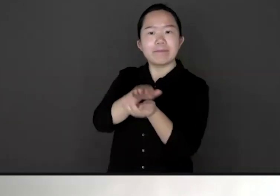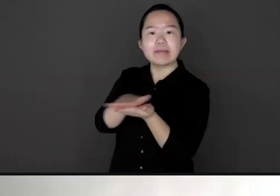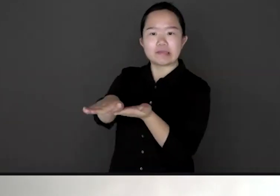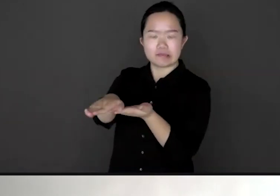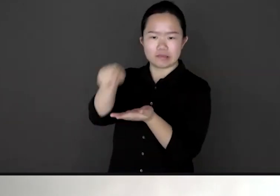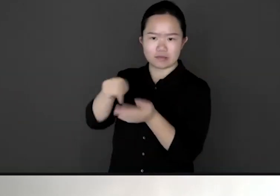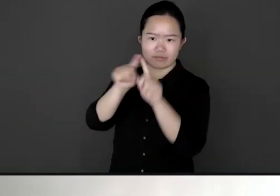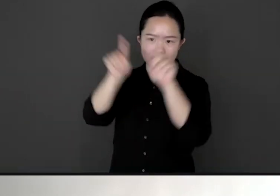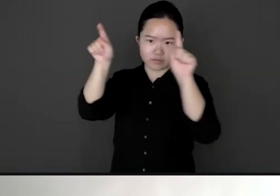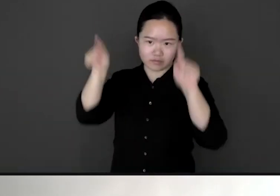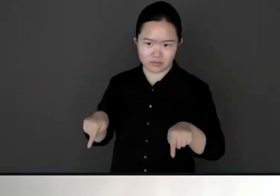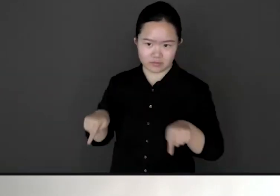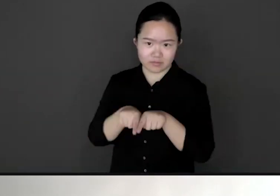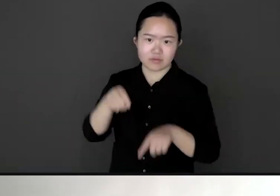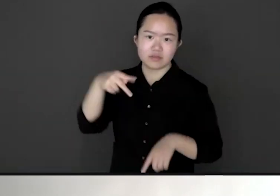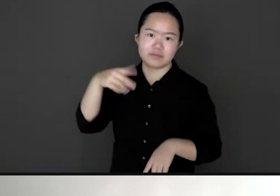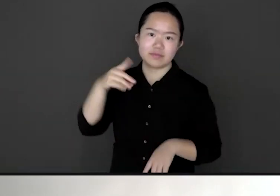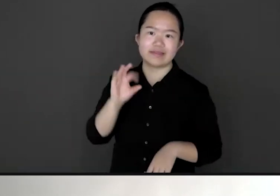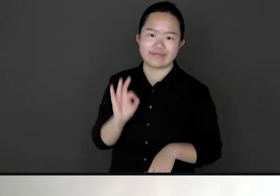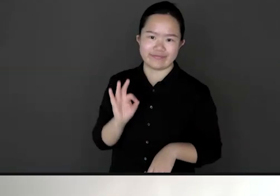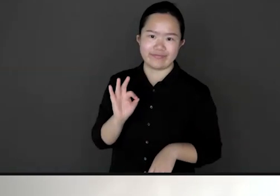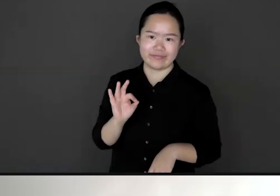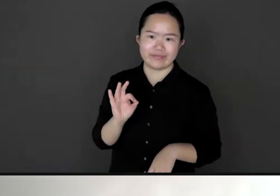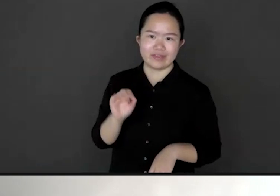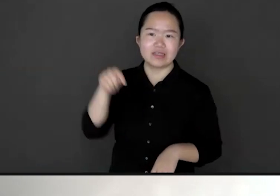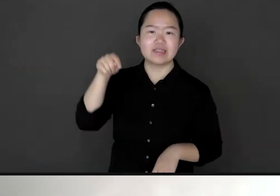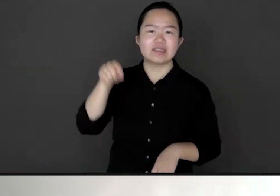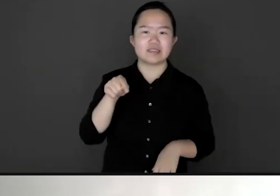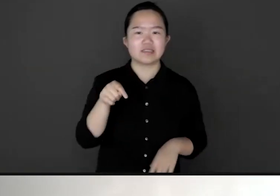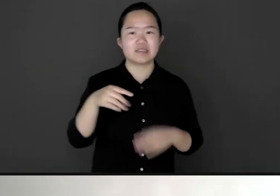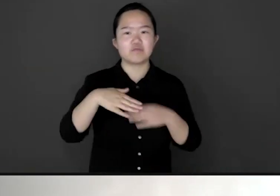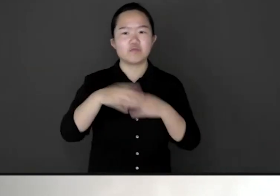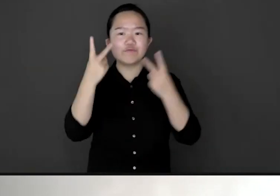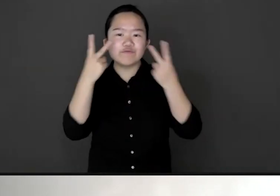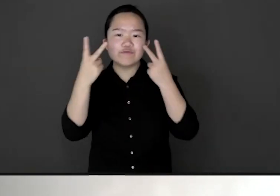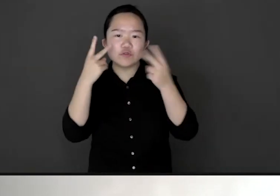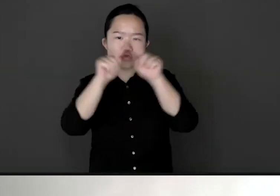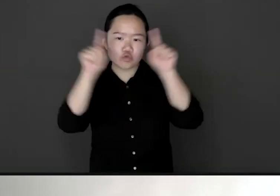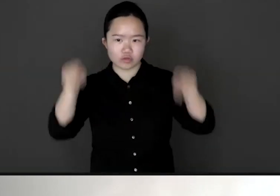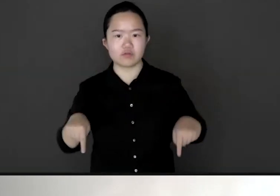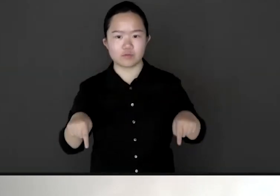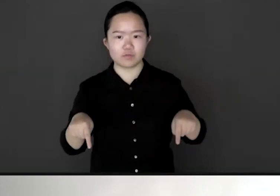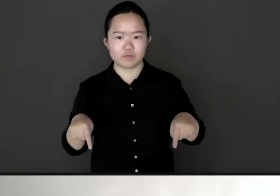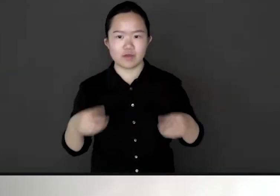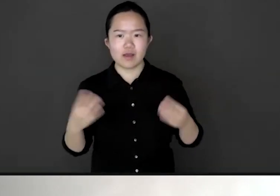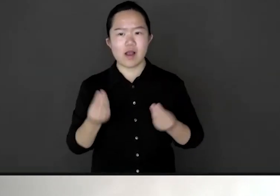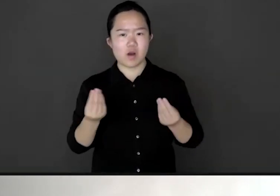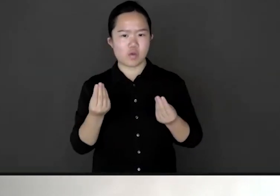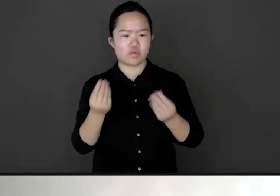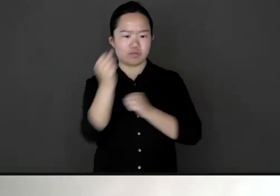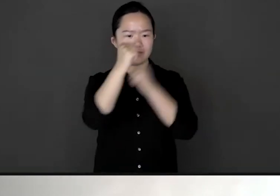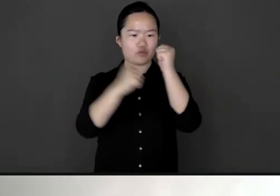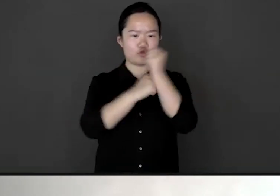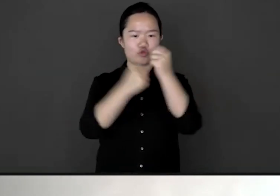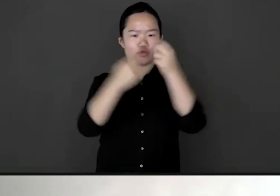design agencies are one of our largest customers today. They don't want to teach their people to make their documents accessible. They're saying, oh God,